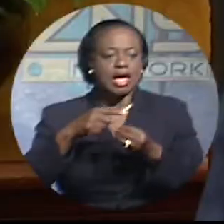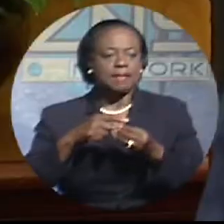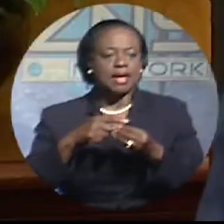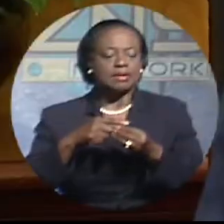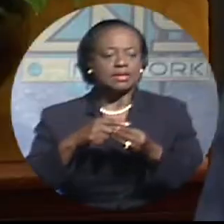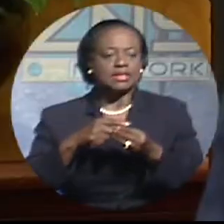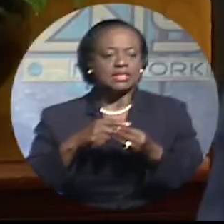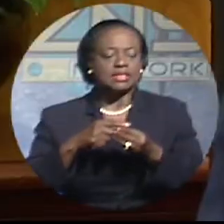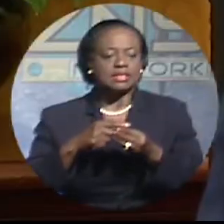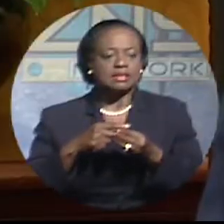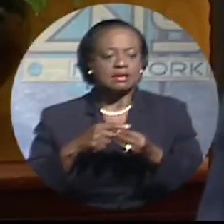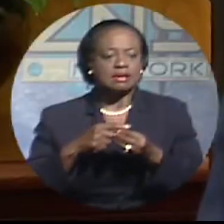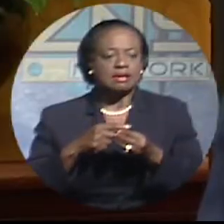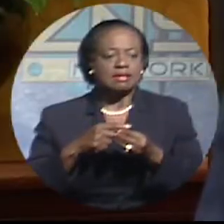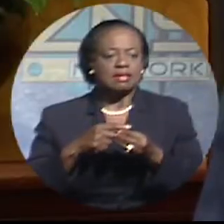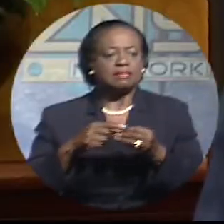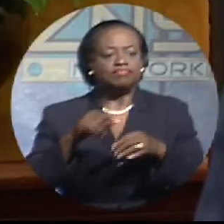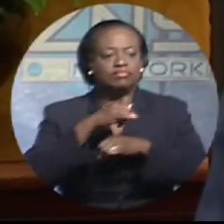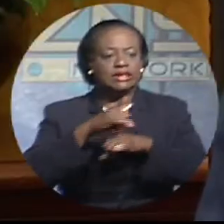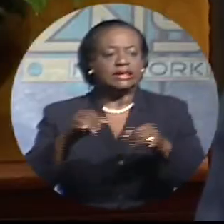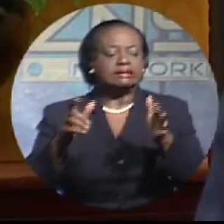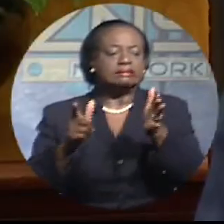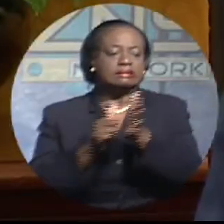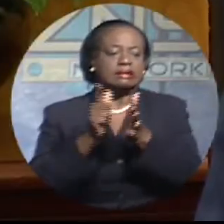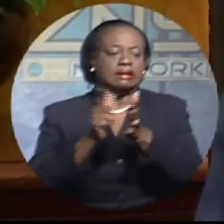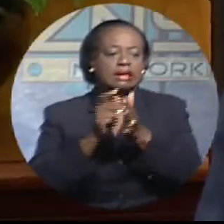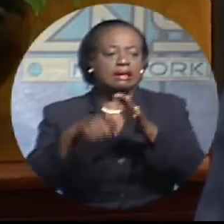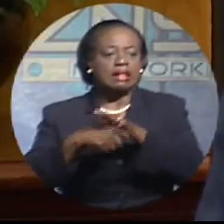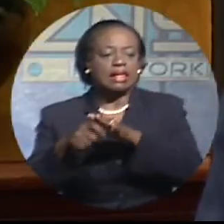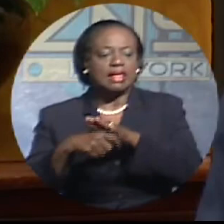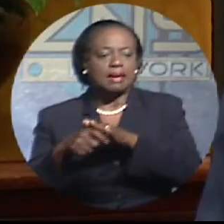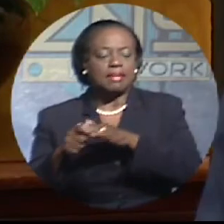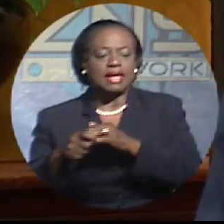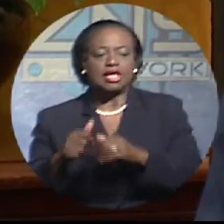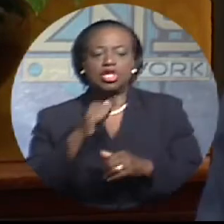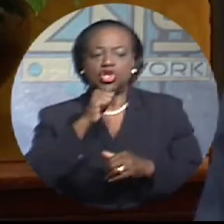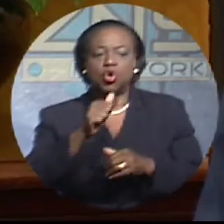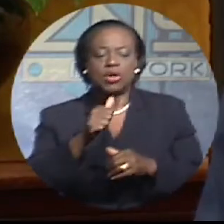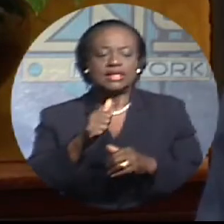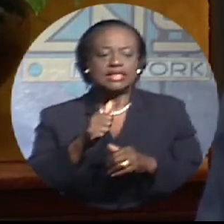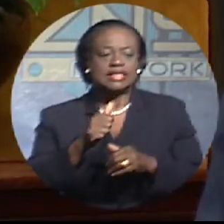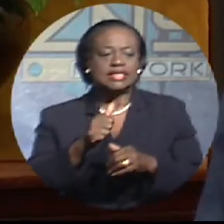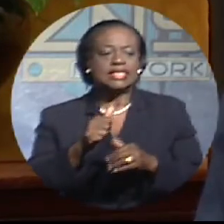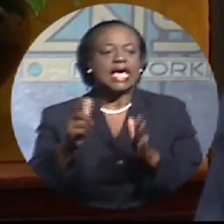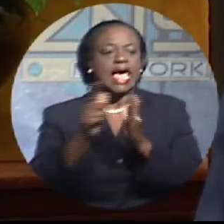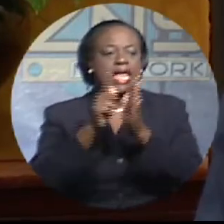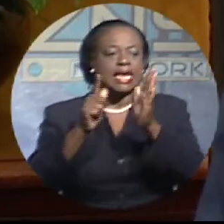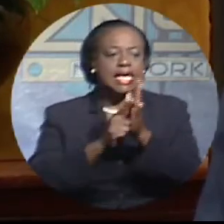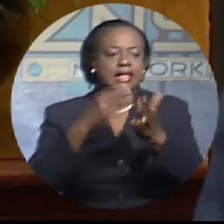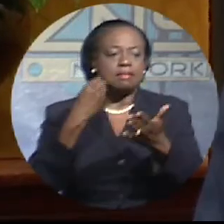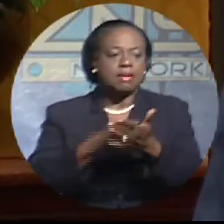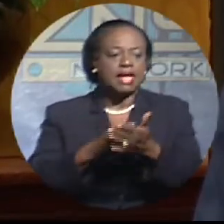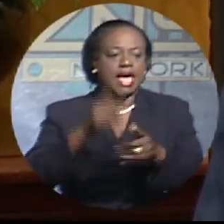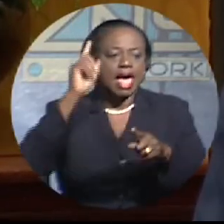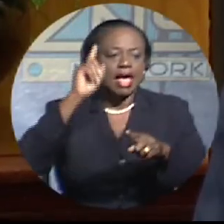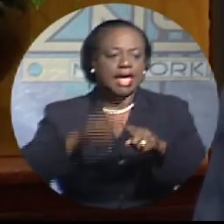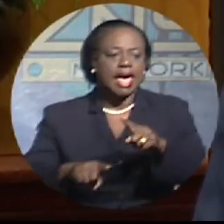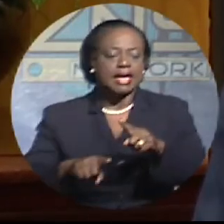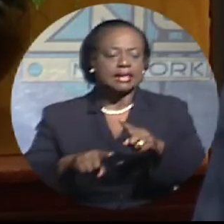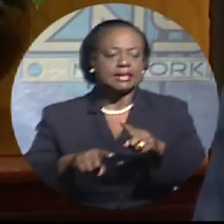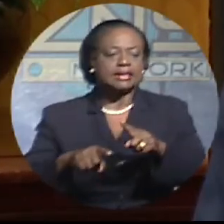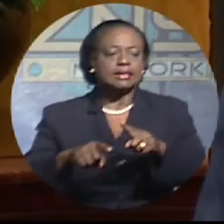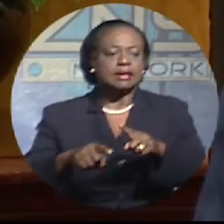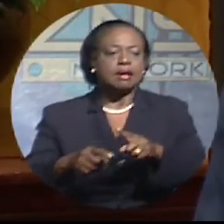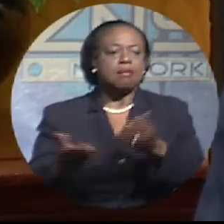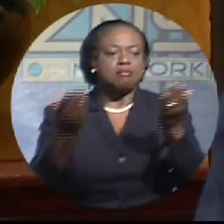creditors. Those funds are not legal funds, so they're not being accepted into the banking system. And certainly with